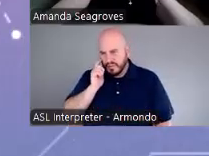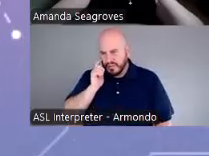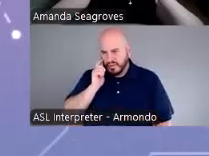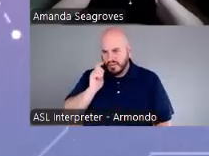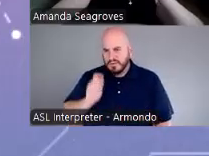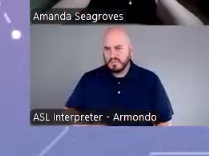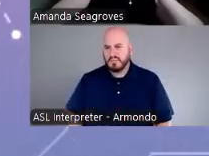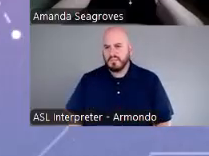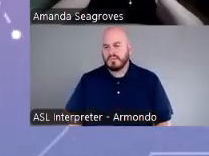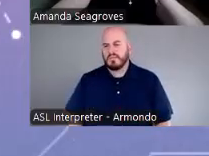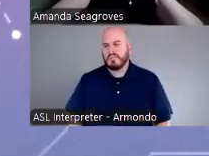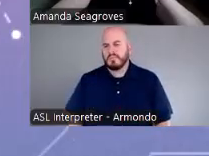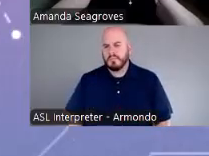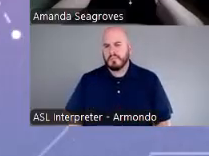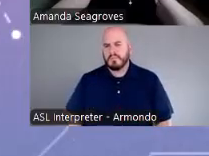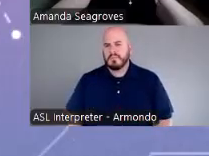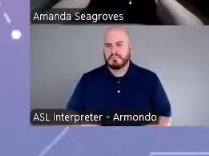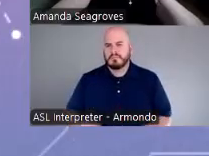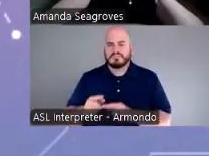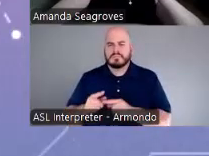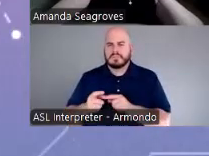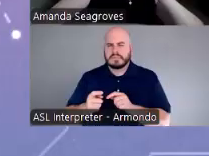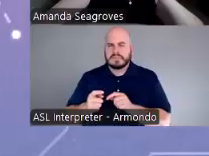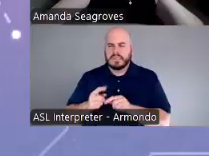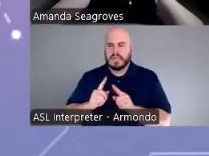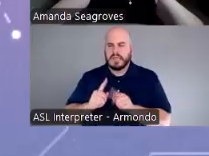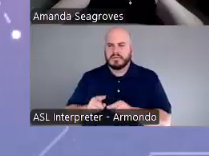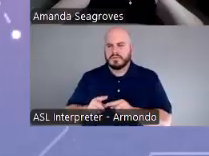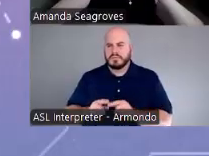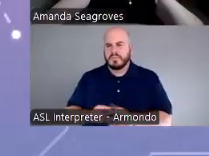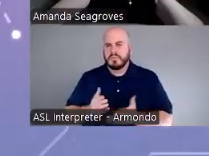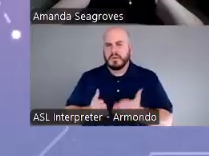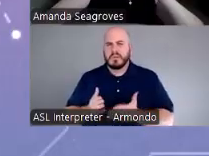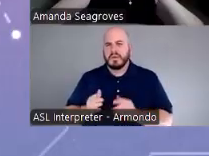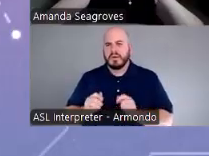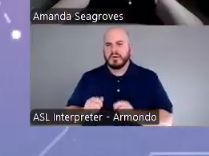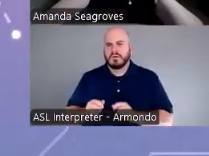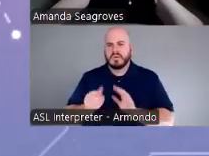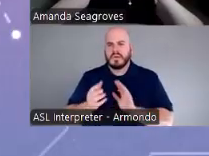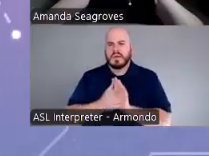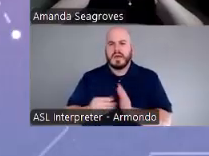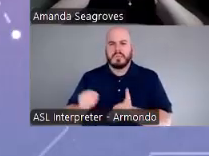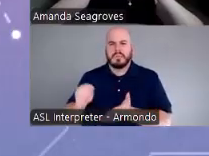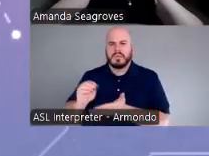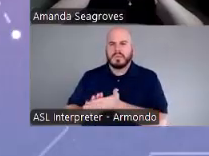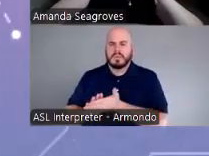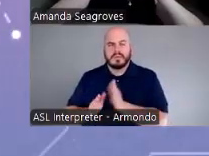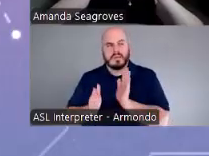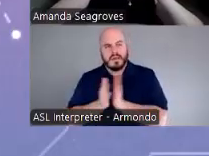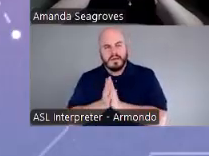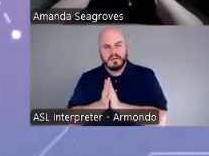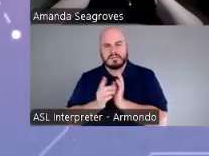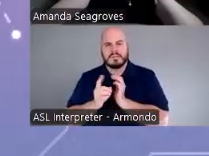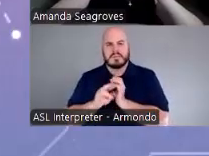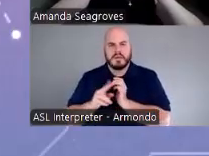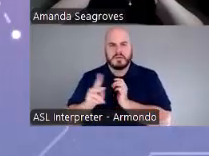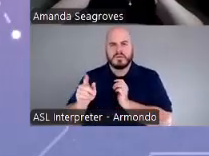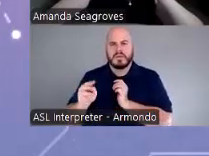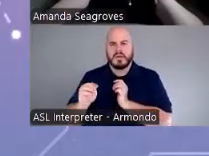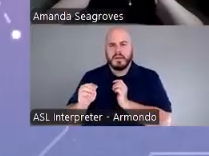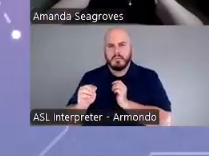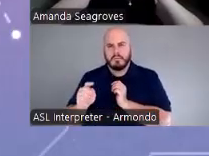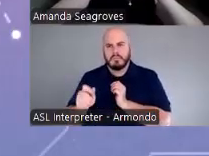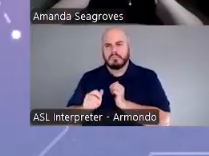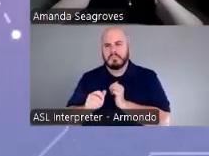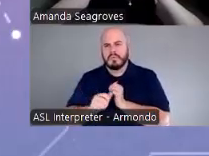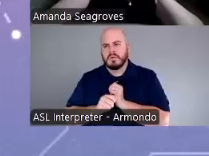to answer this, but I might be able to copy this and maybe I can ask Dr. Cam another day. Let